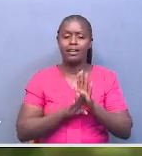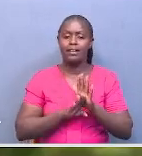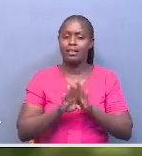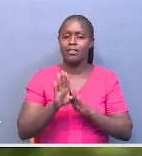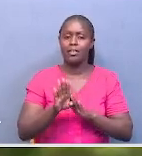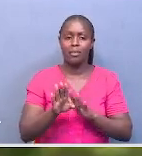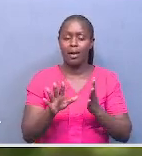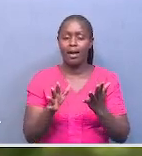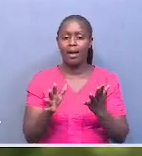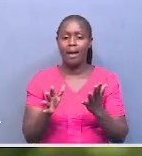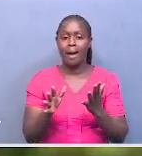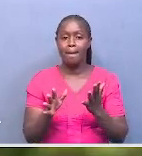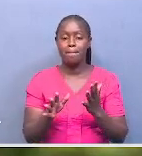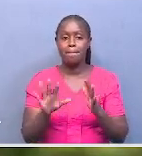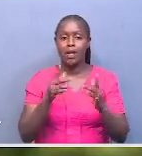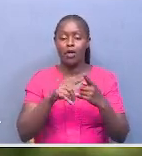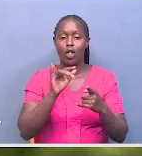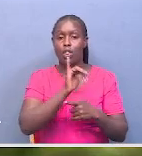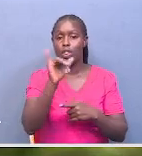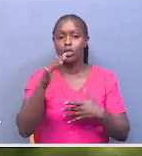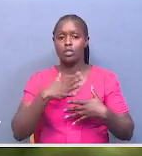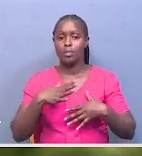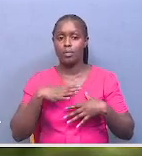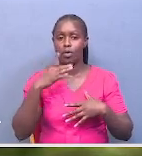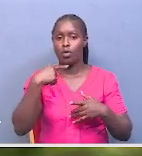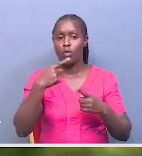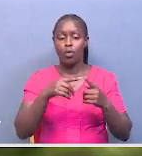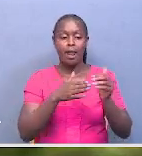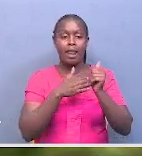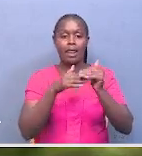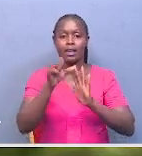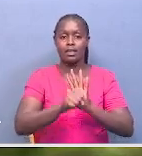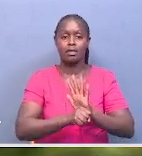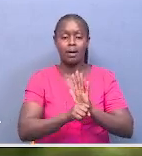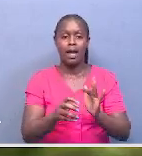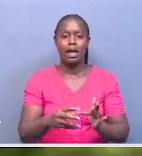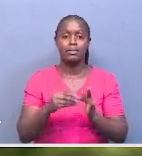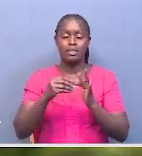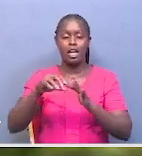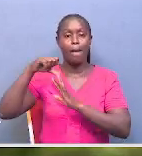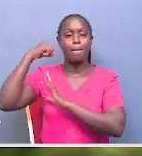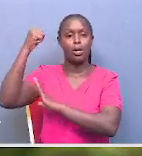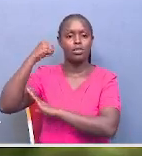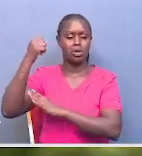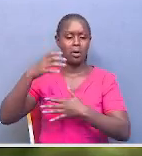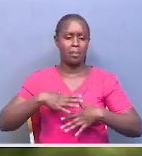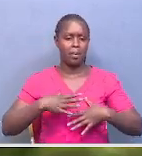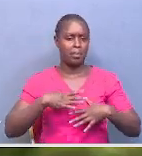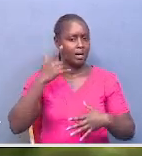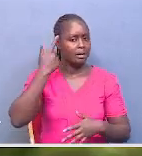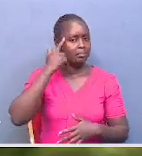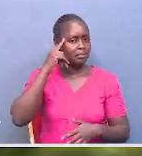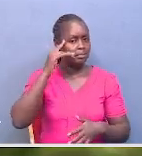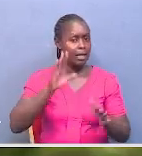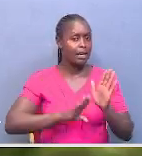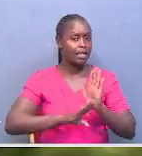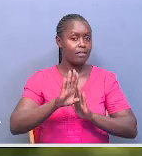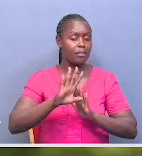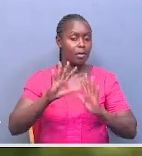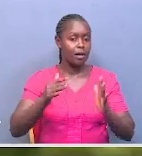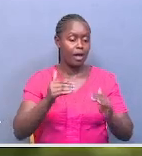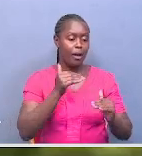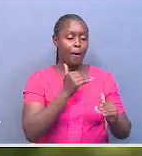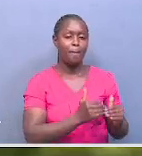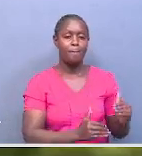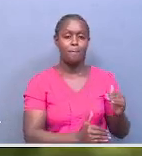in terms of those people who are in the leadership, especially the political class. They think development is just